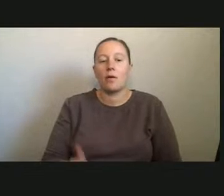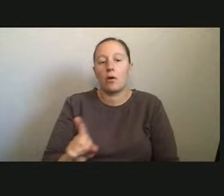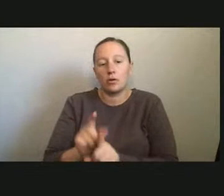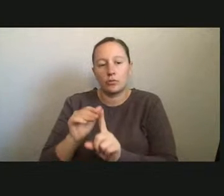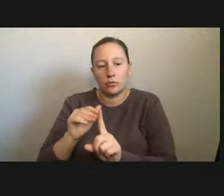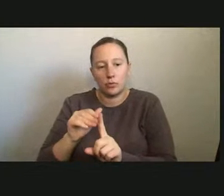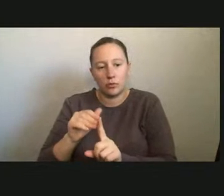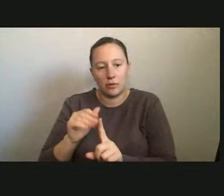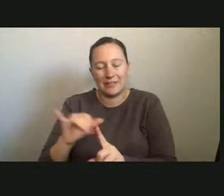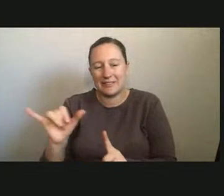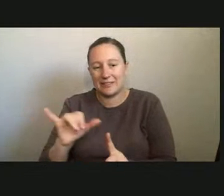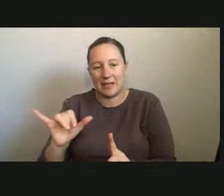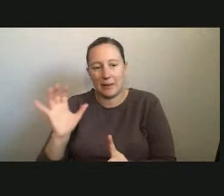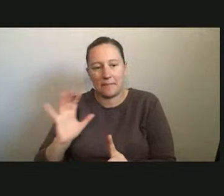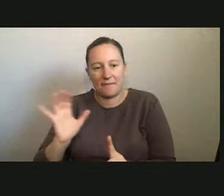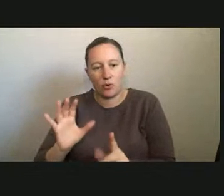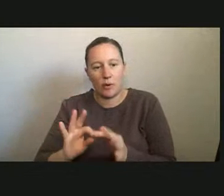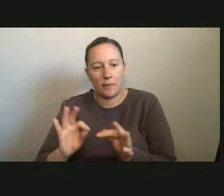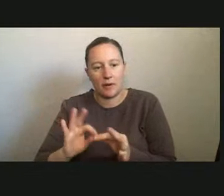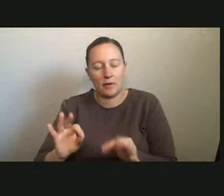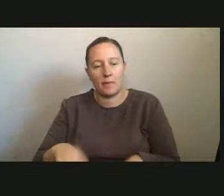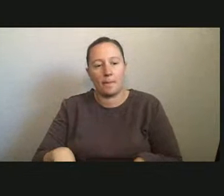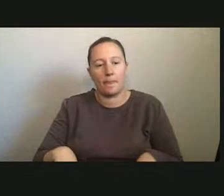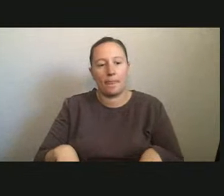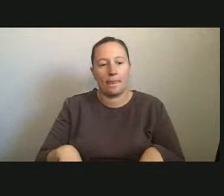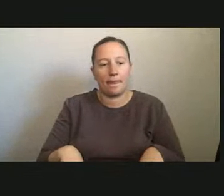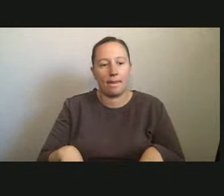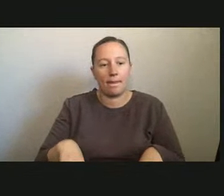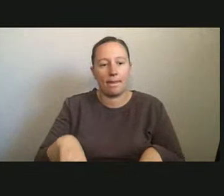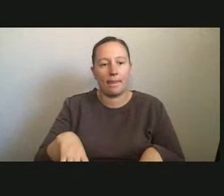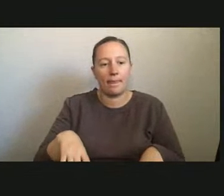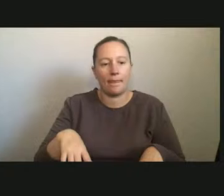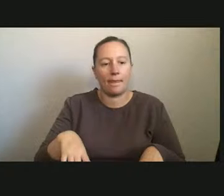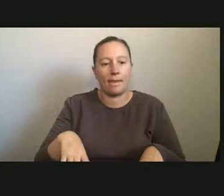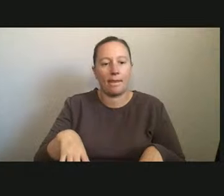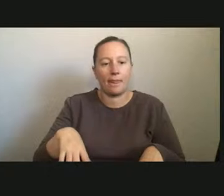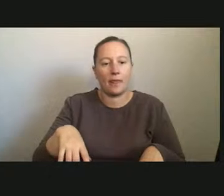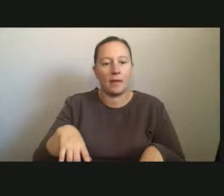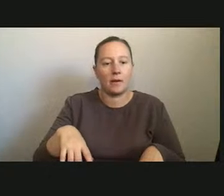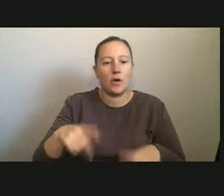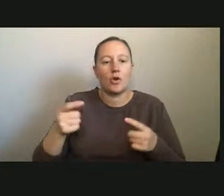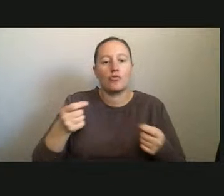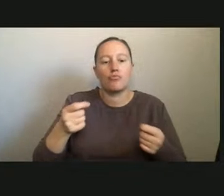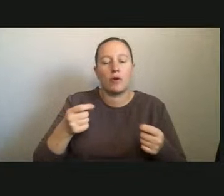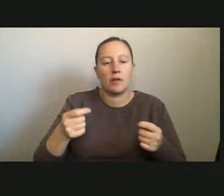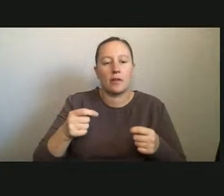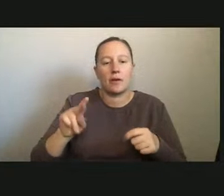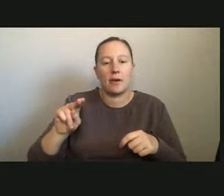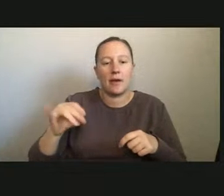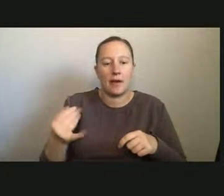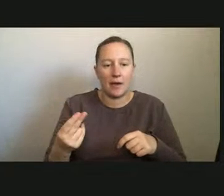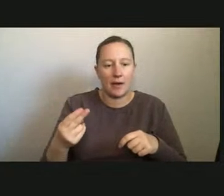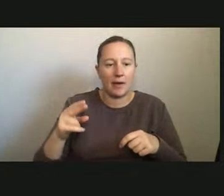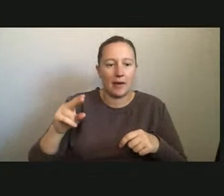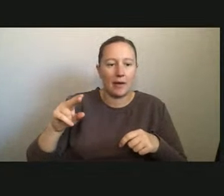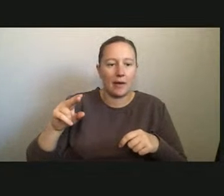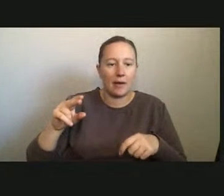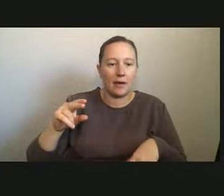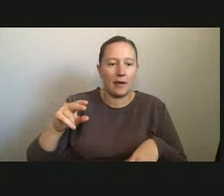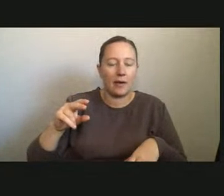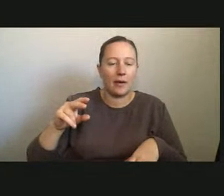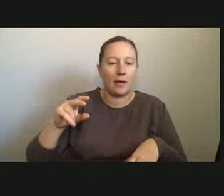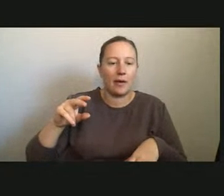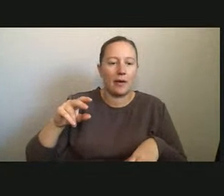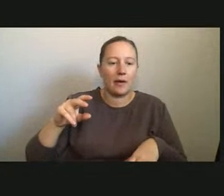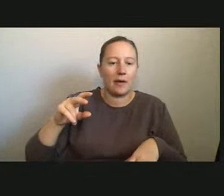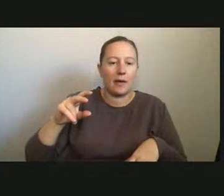we mentioned earlier, if you're doing those applicable FDA-regulated drug and device studies that are also NIH-defined phase 3 clinical trials, you will